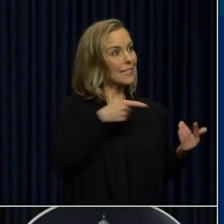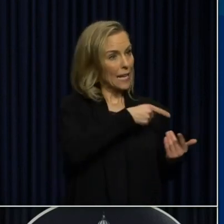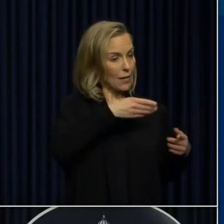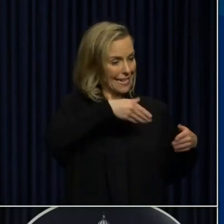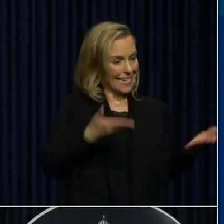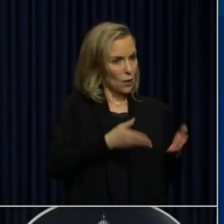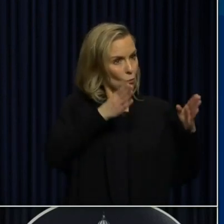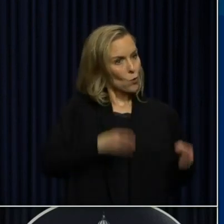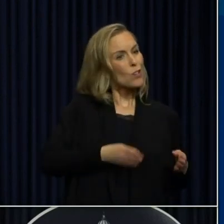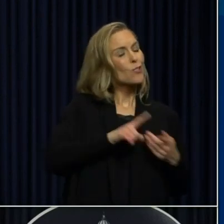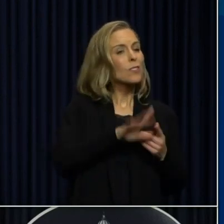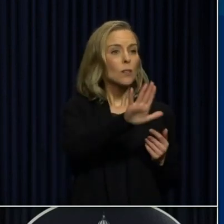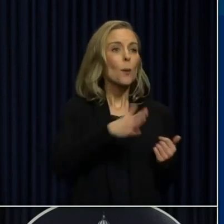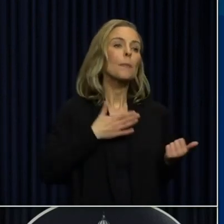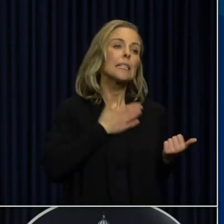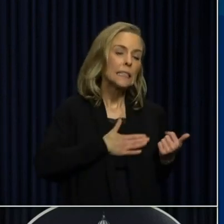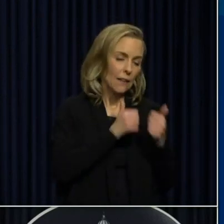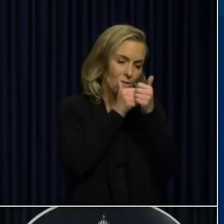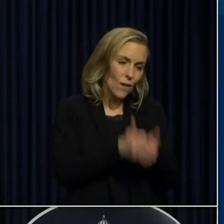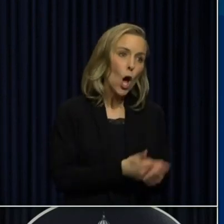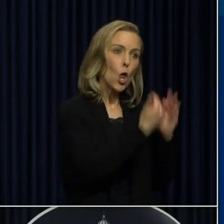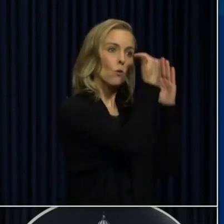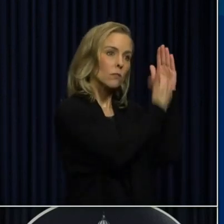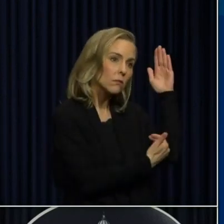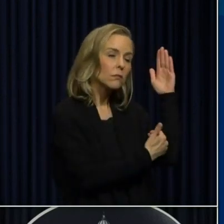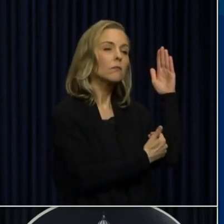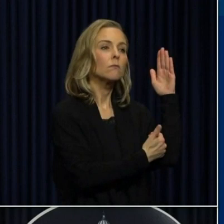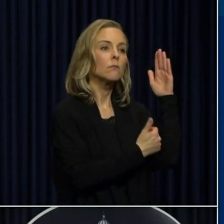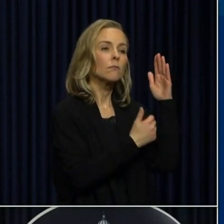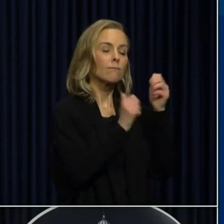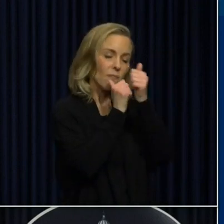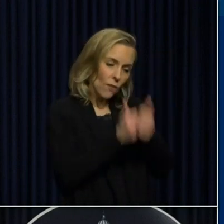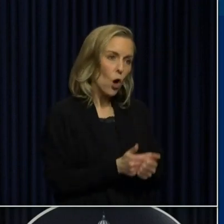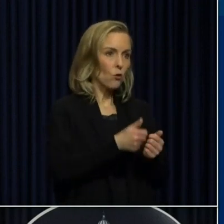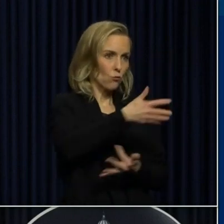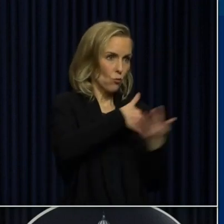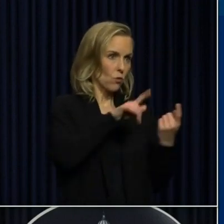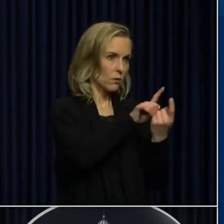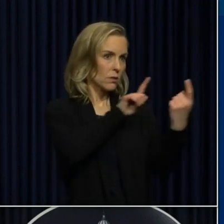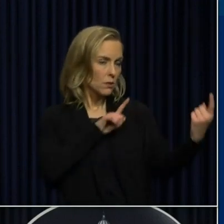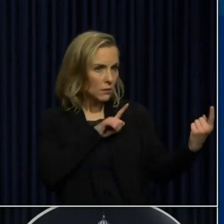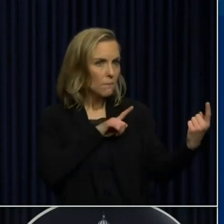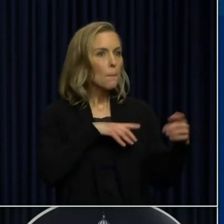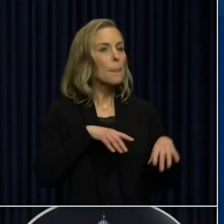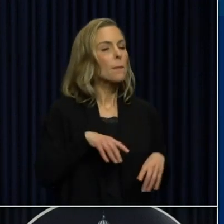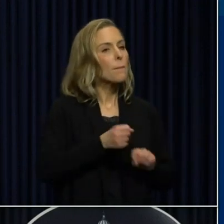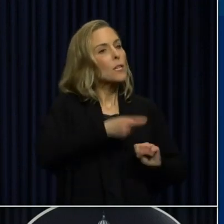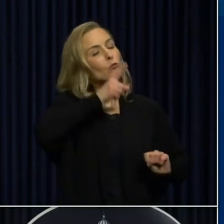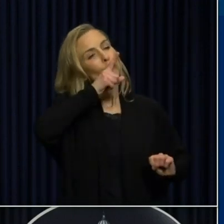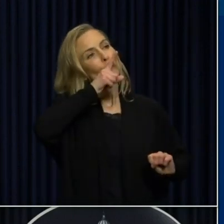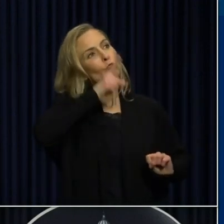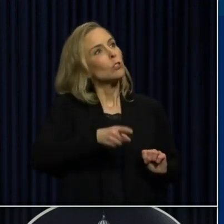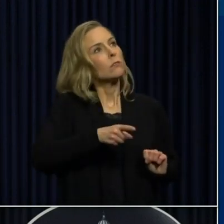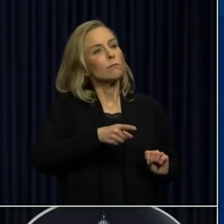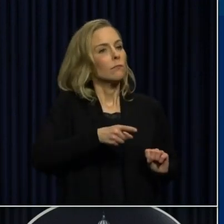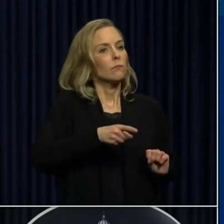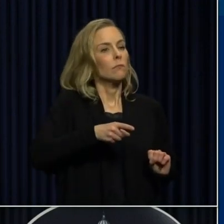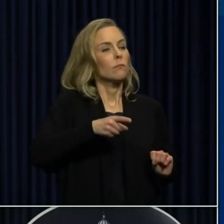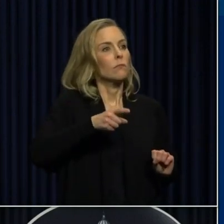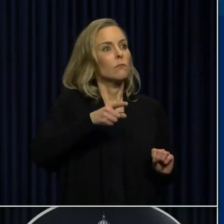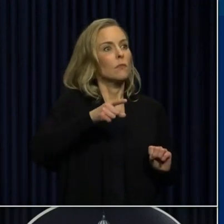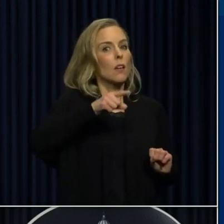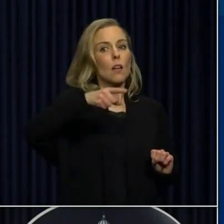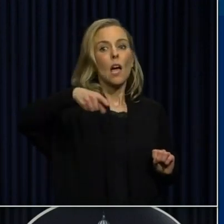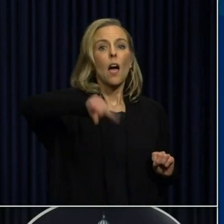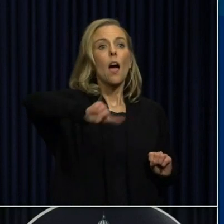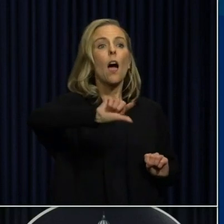please follow the guidelines, practice social distancing, make sure that there aren't more families than there